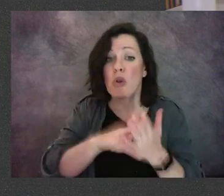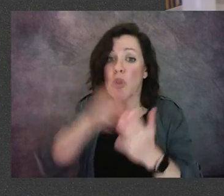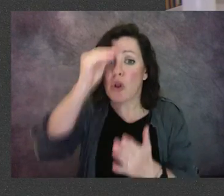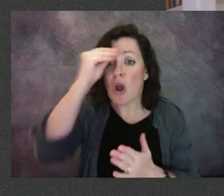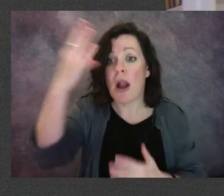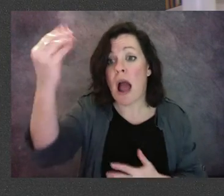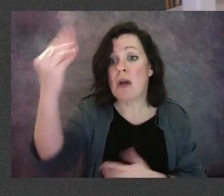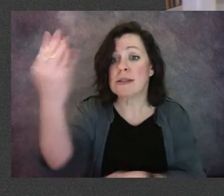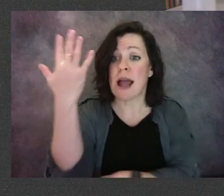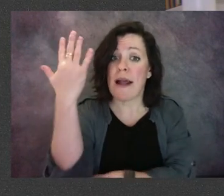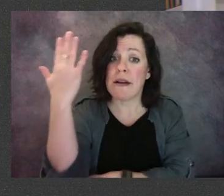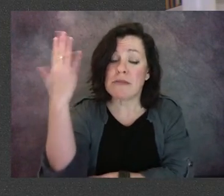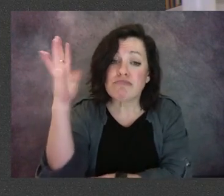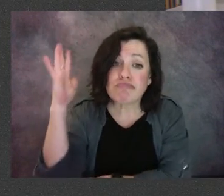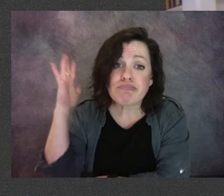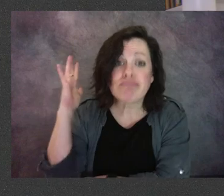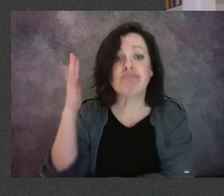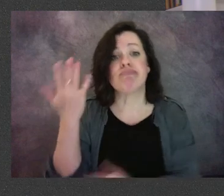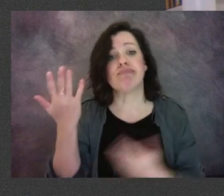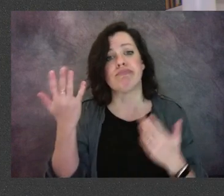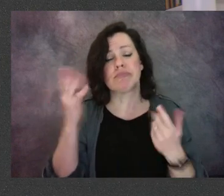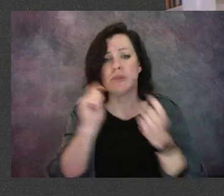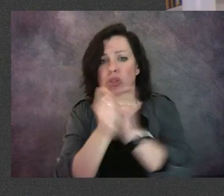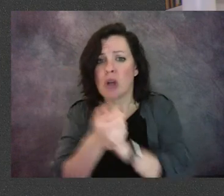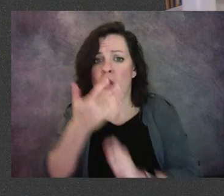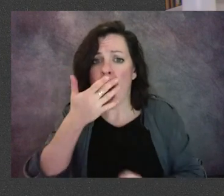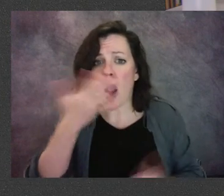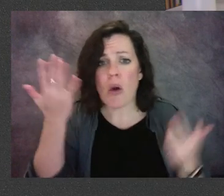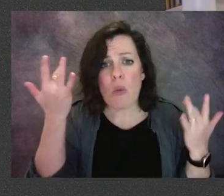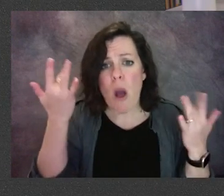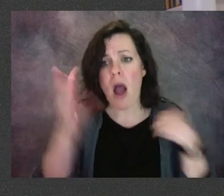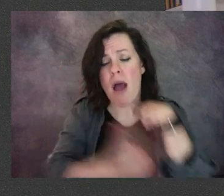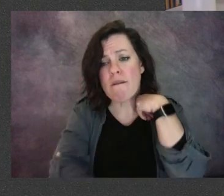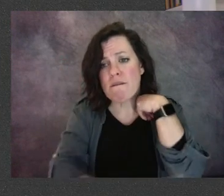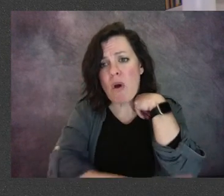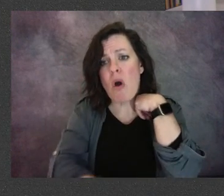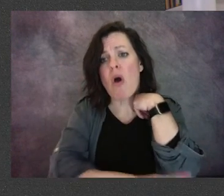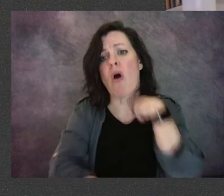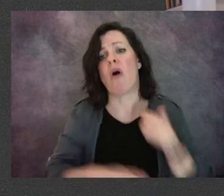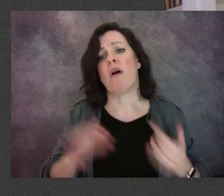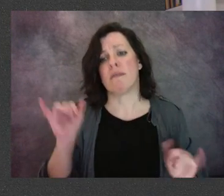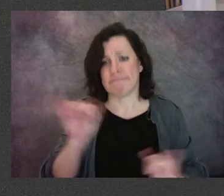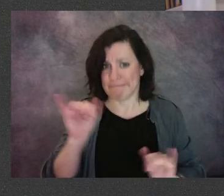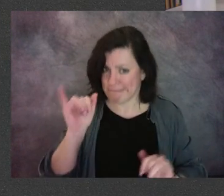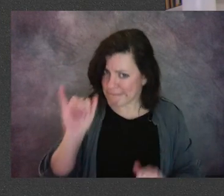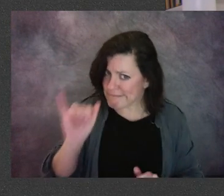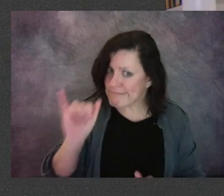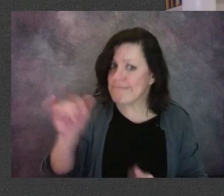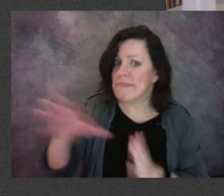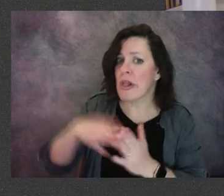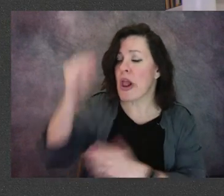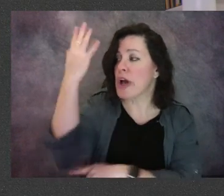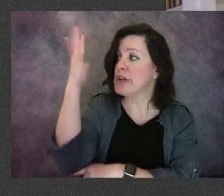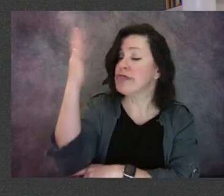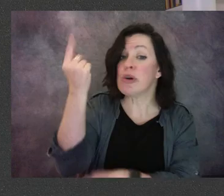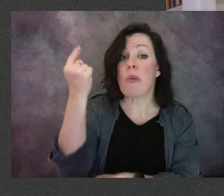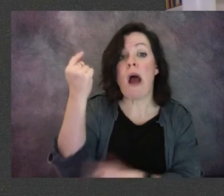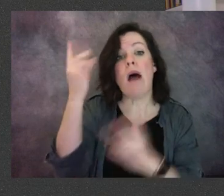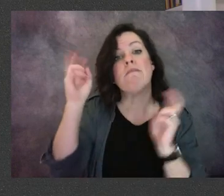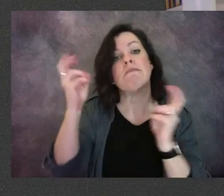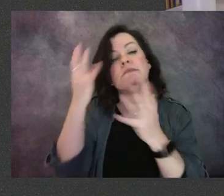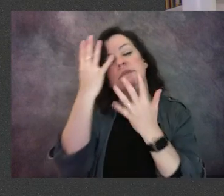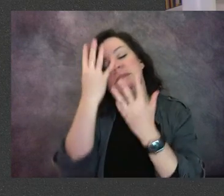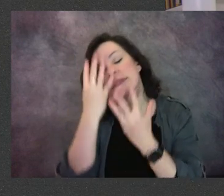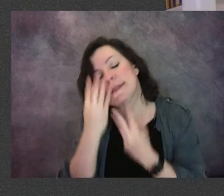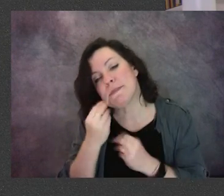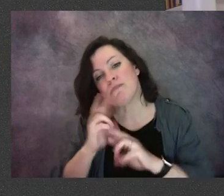learned about fall and why leaves turn colors. The tree's getting ready for winter, right? When he's gonna be doing a little bit of hibernating.